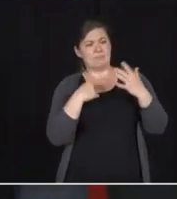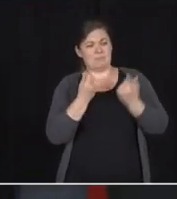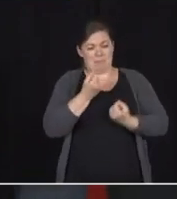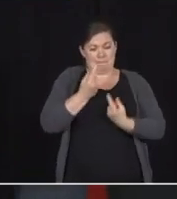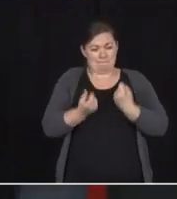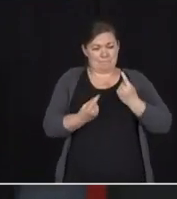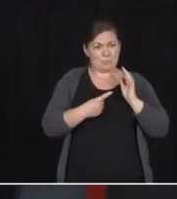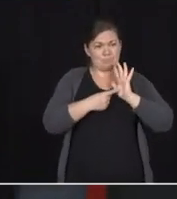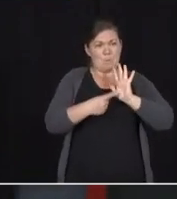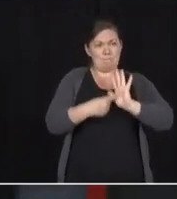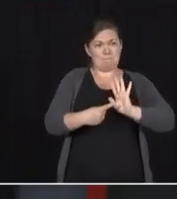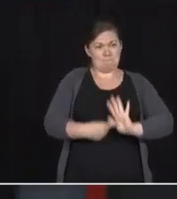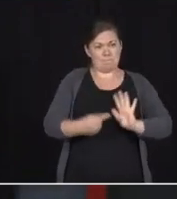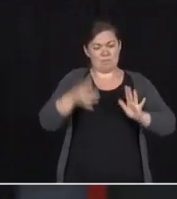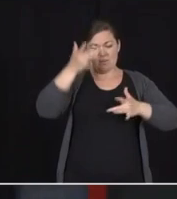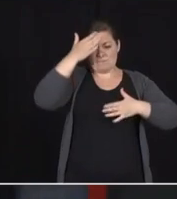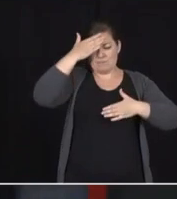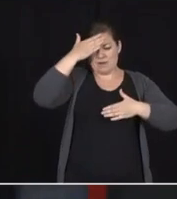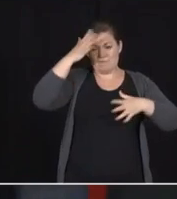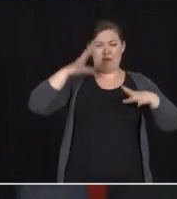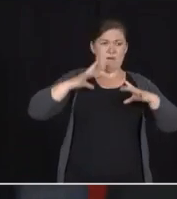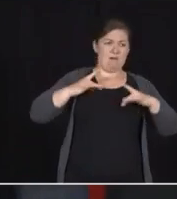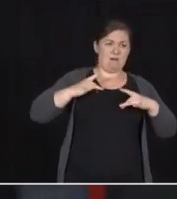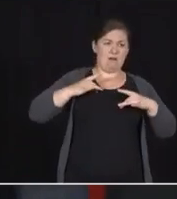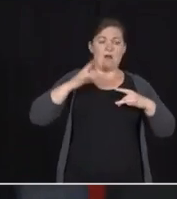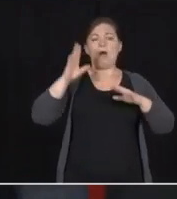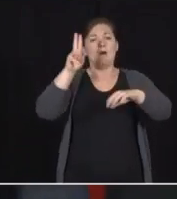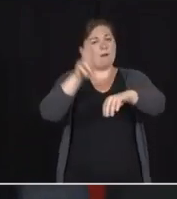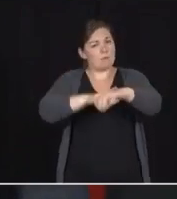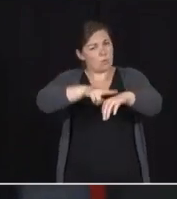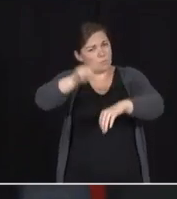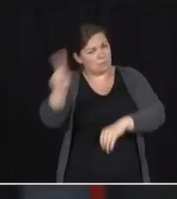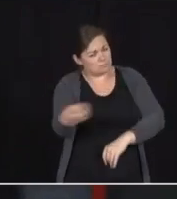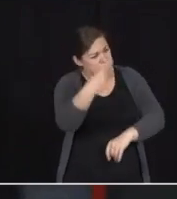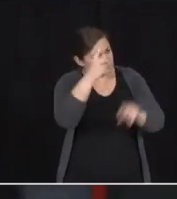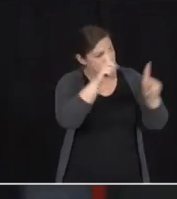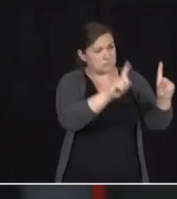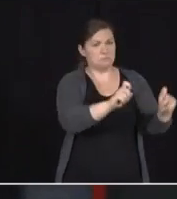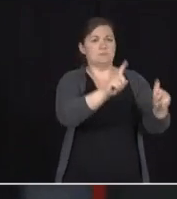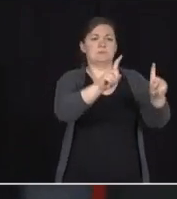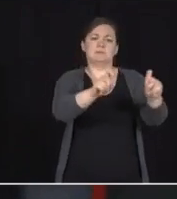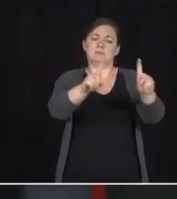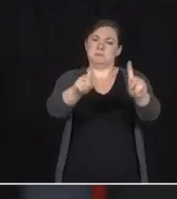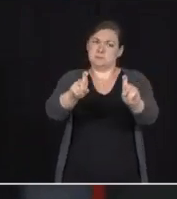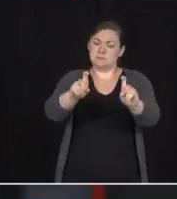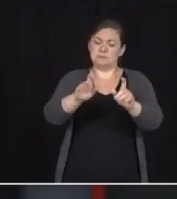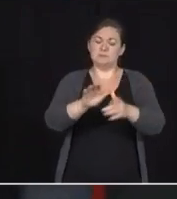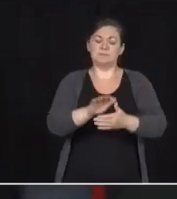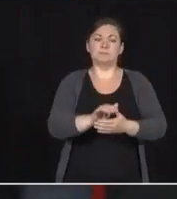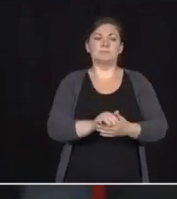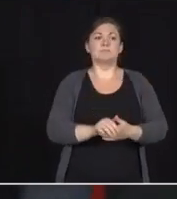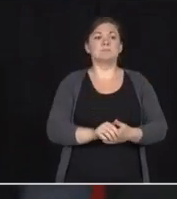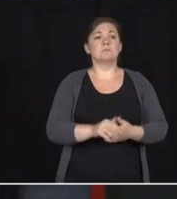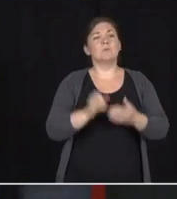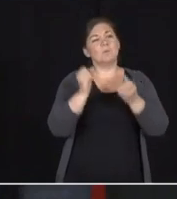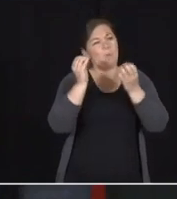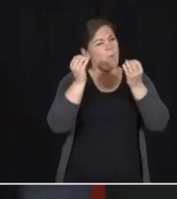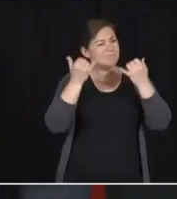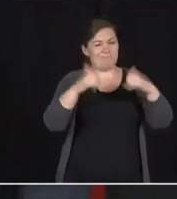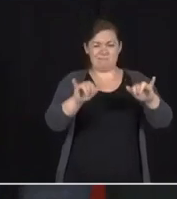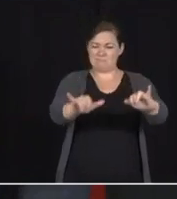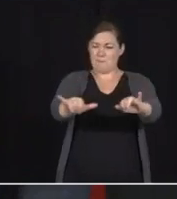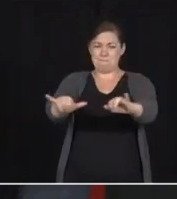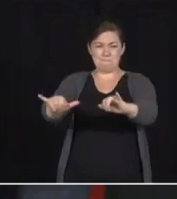have COVID, of course they're going to be able to be tested. So this is really just a moving forward in the plan that we've always